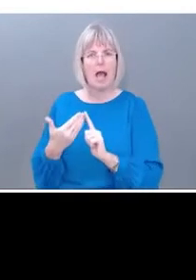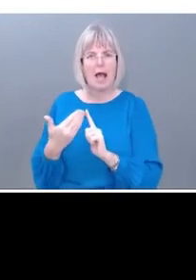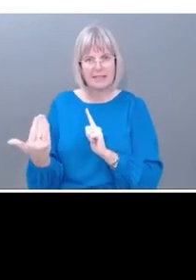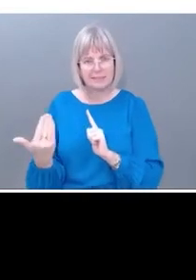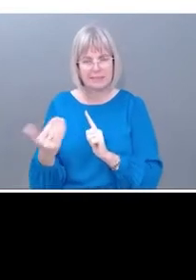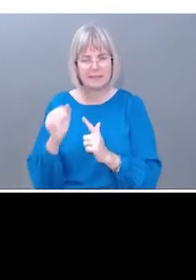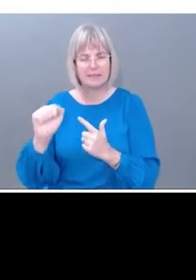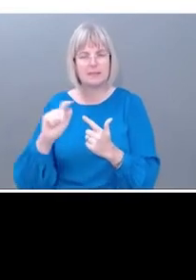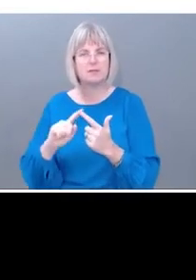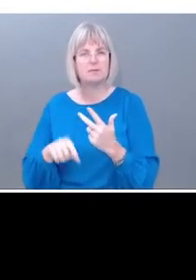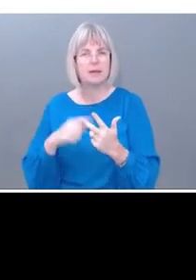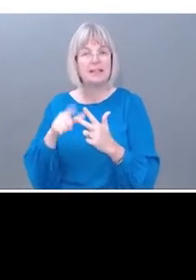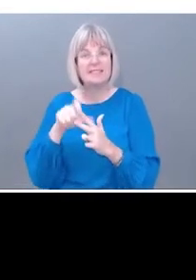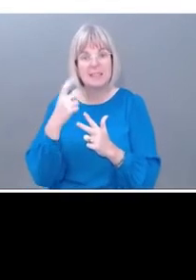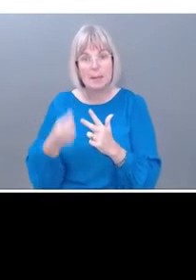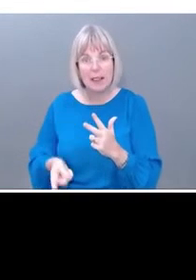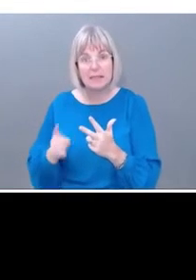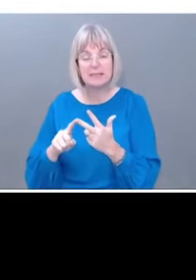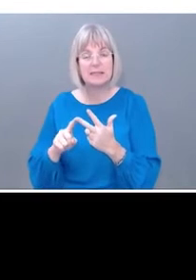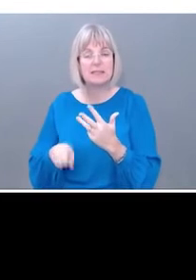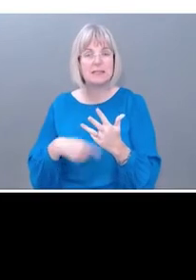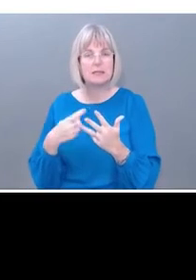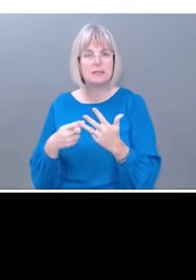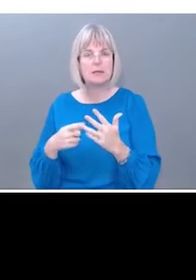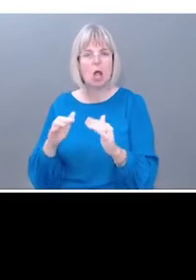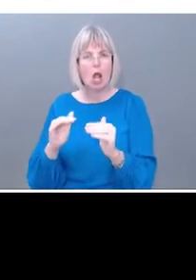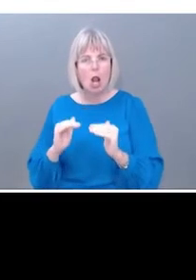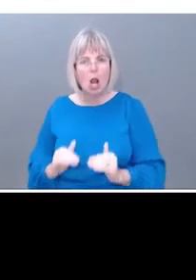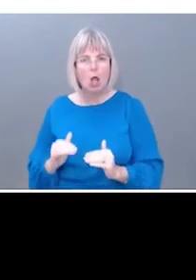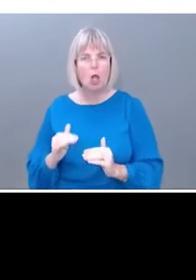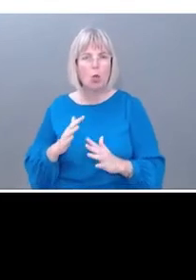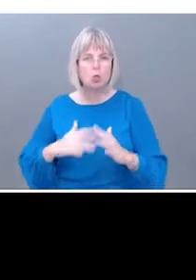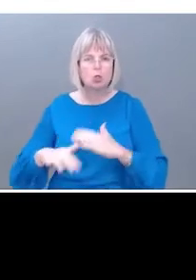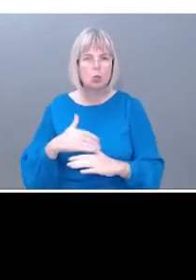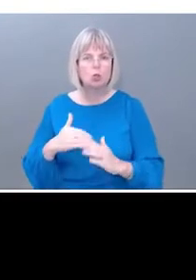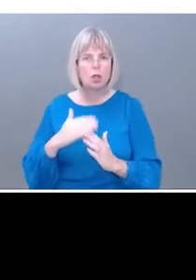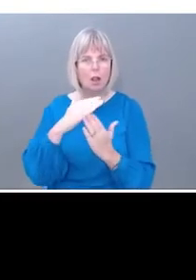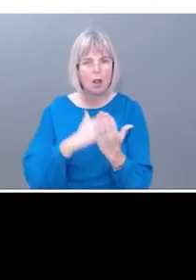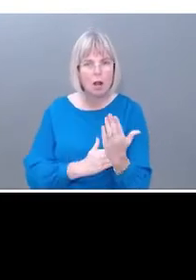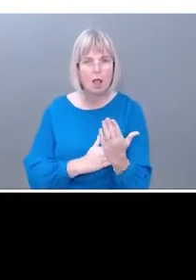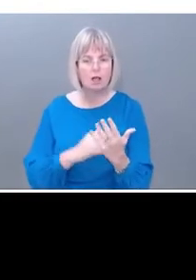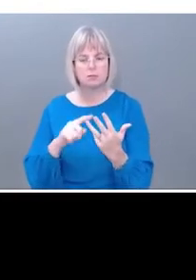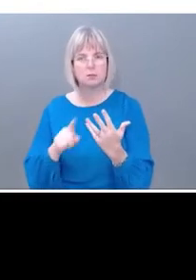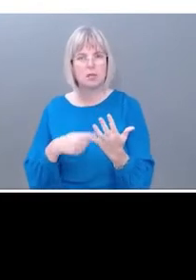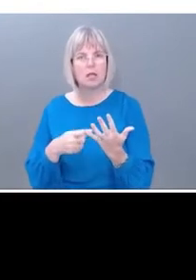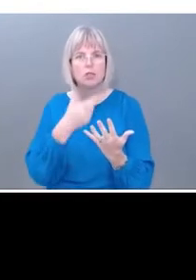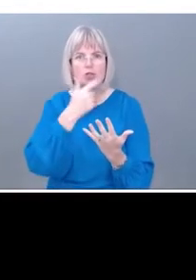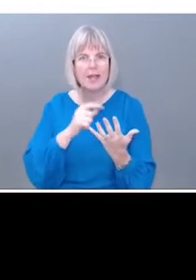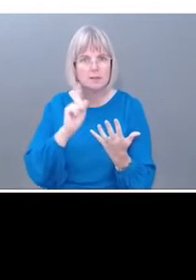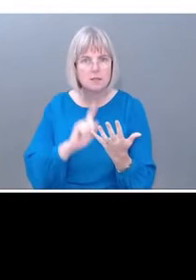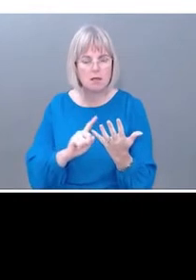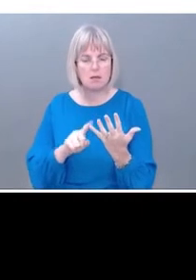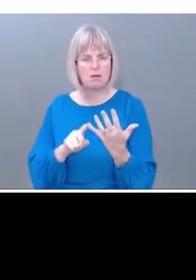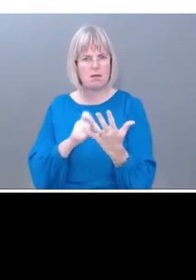from a disabilities, from a low socioeconomic status perspective, gender, all the unrepresented kind